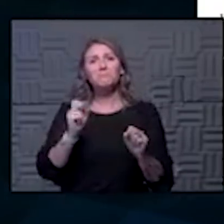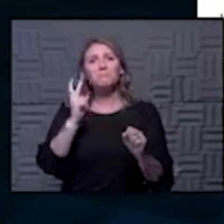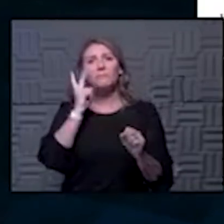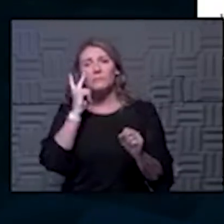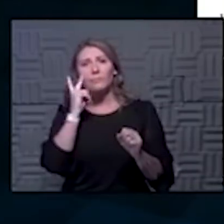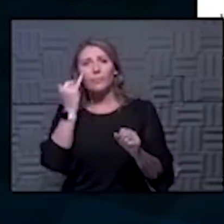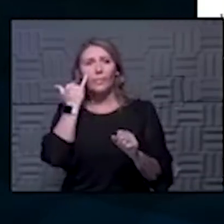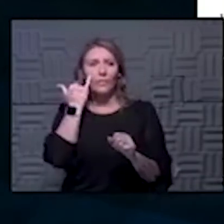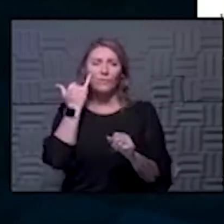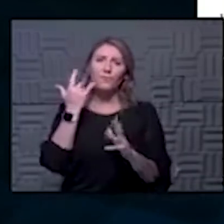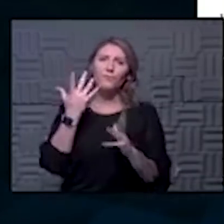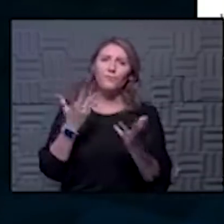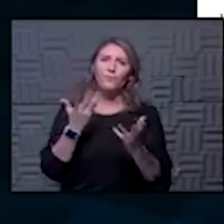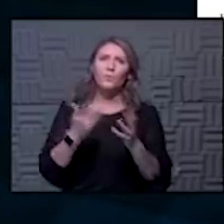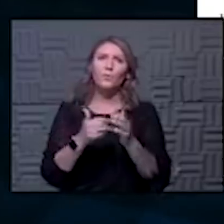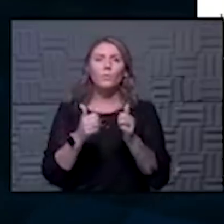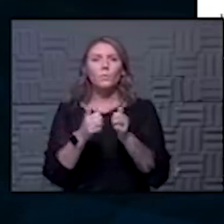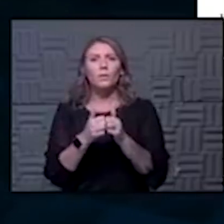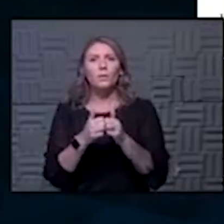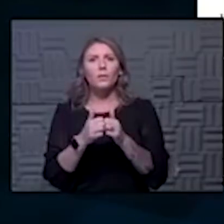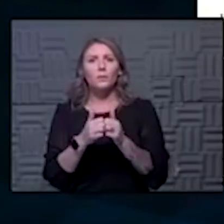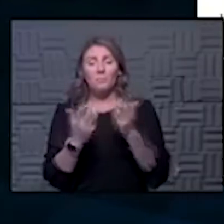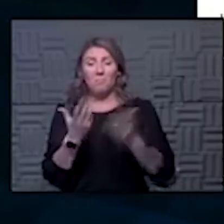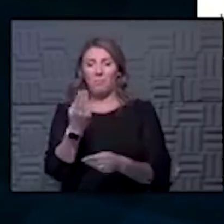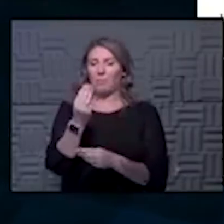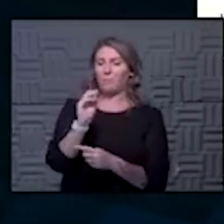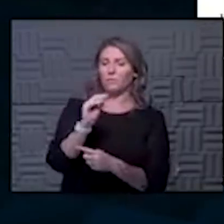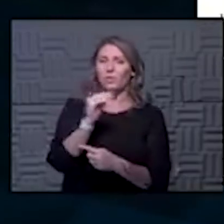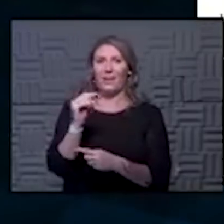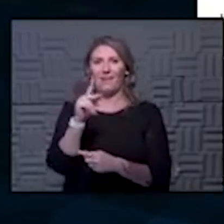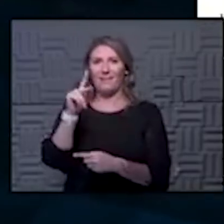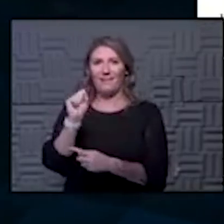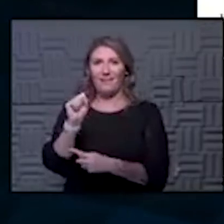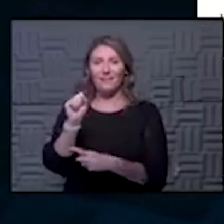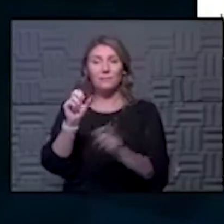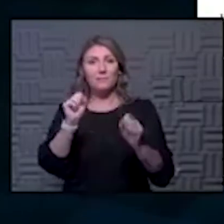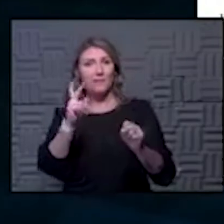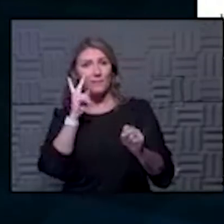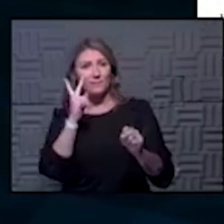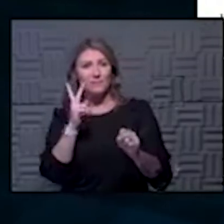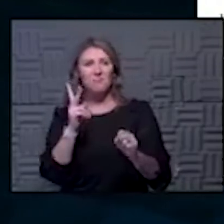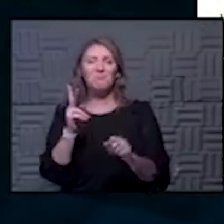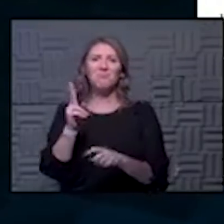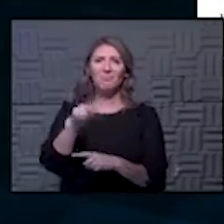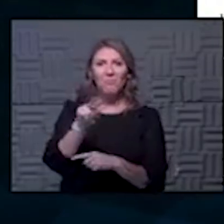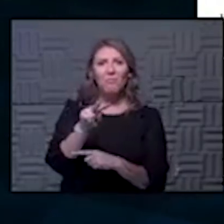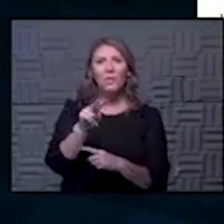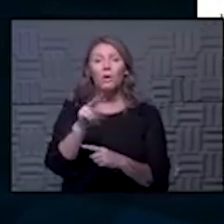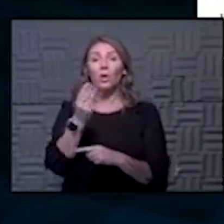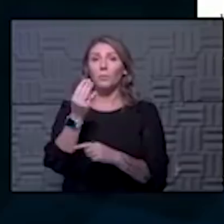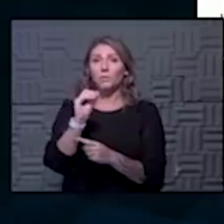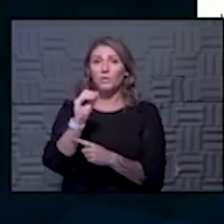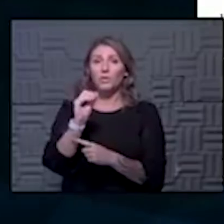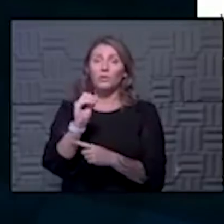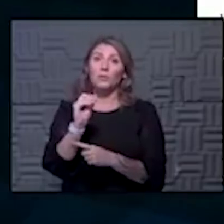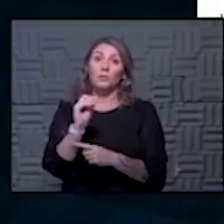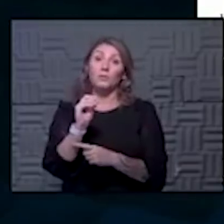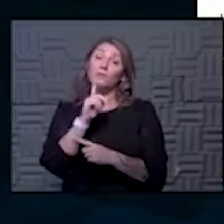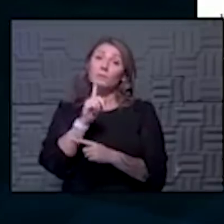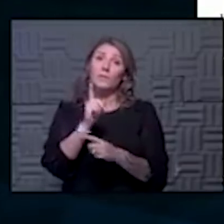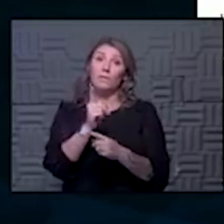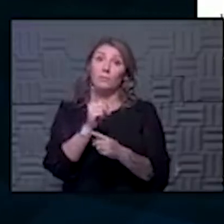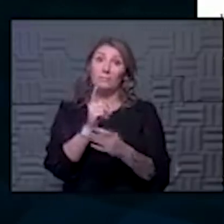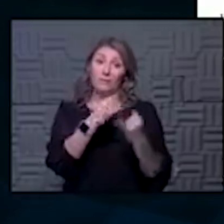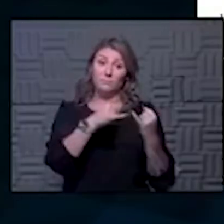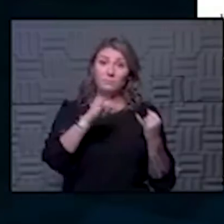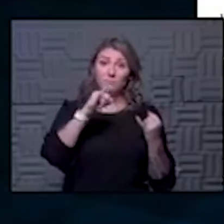if we just start with maybe Missouri and Kansas, you can see Missouri has been trending up